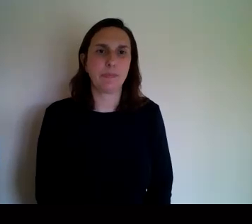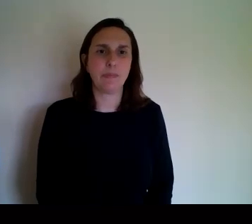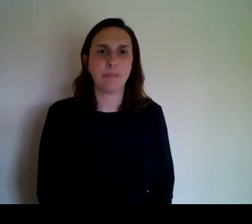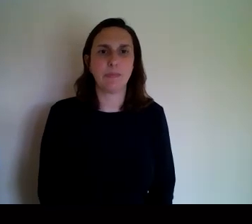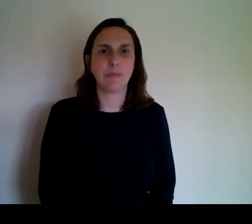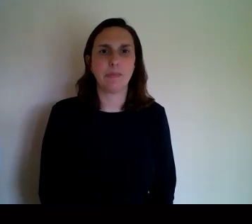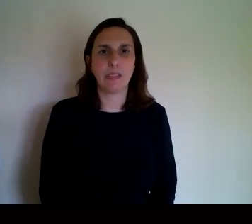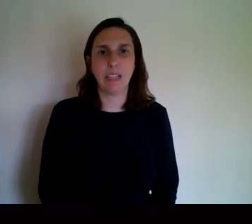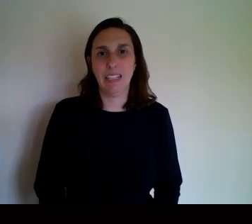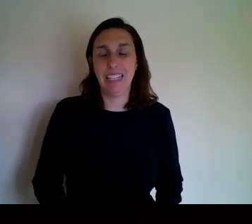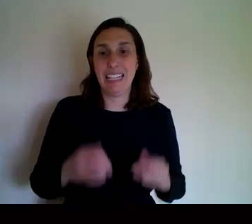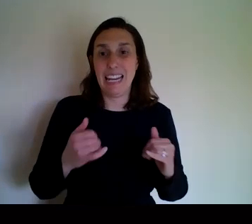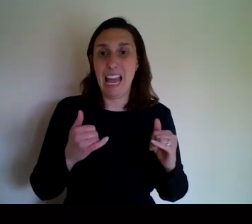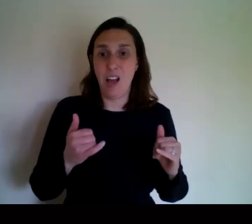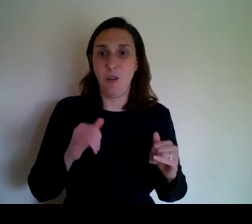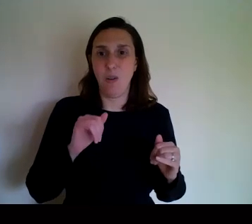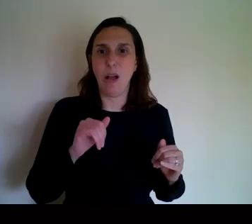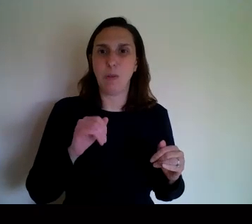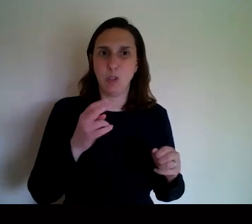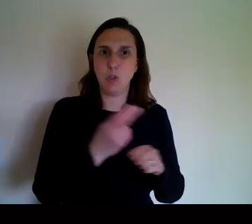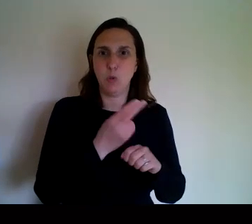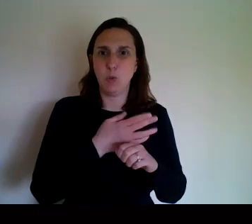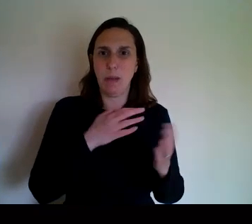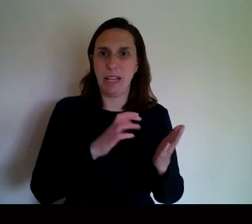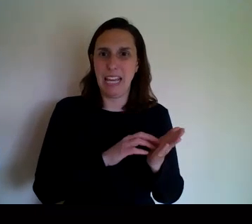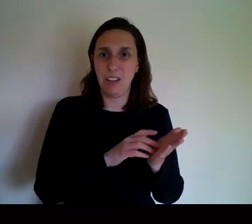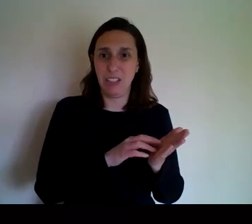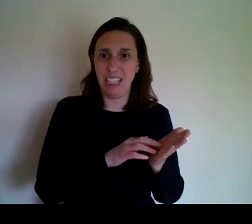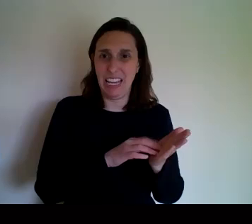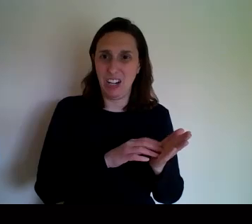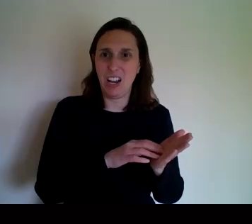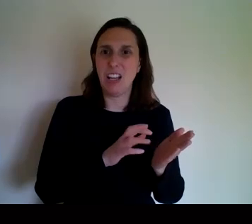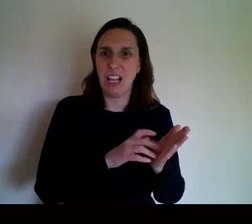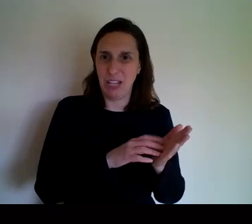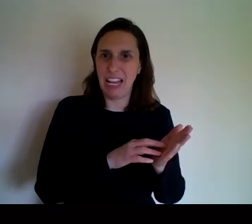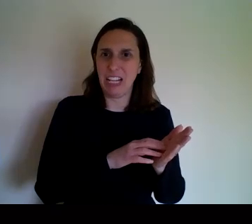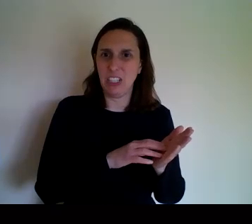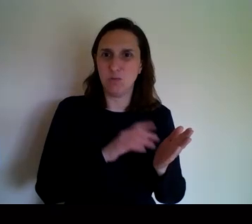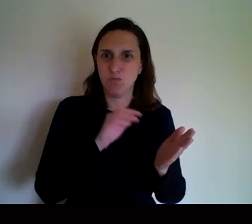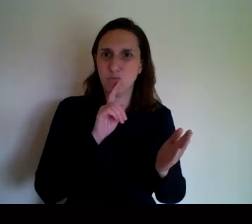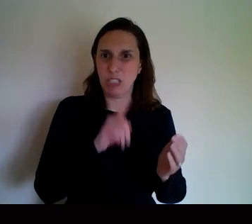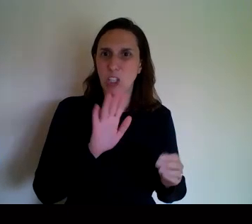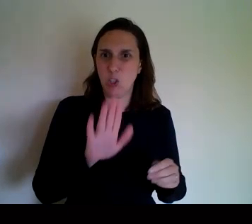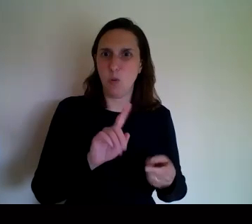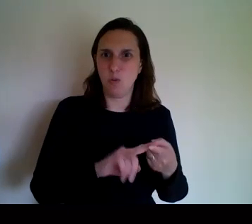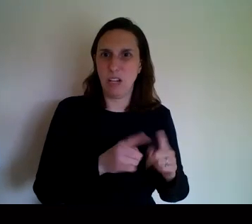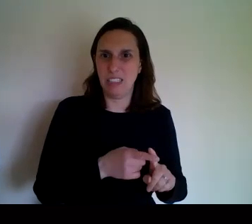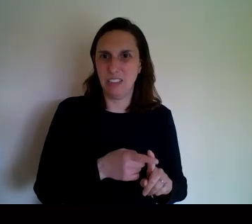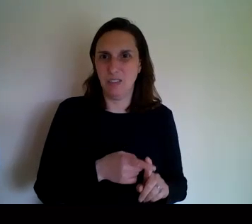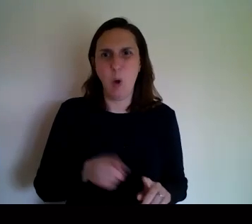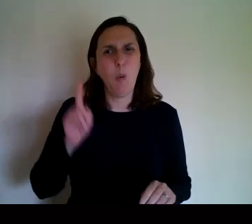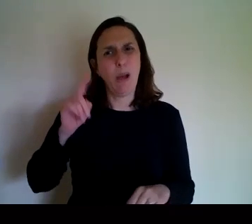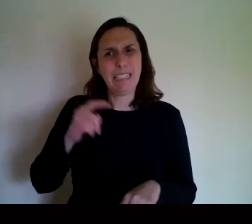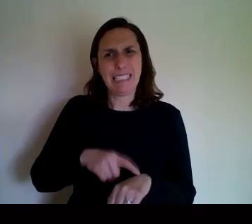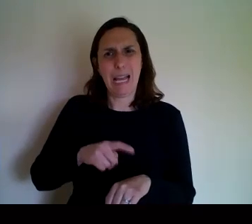your calculators are your friends. I did have a calculator that was my enemy once. I called him Robert. He beat me